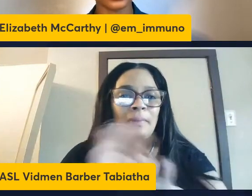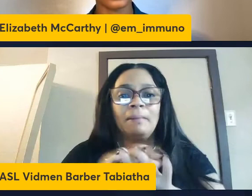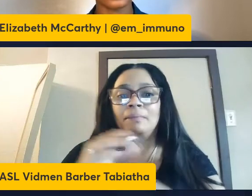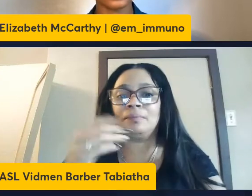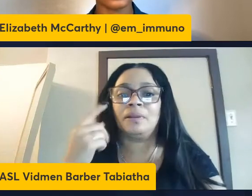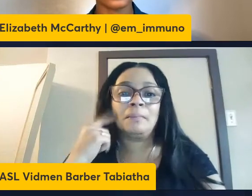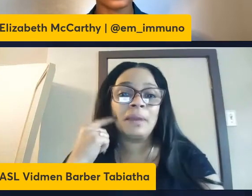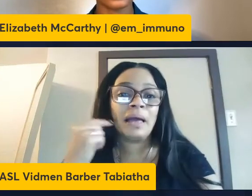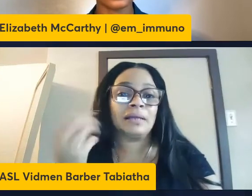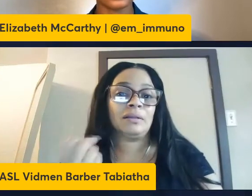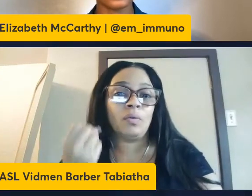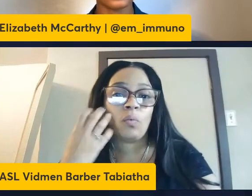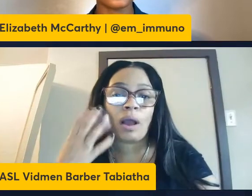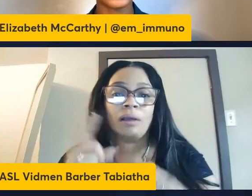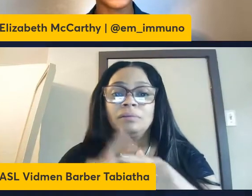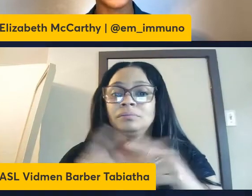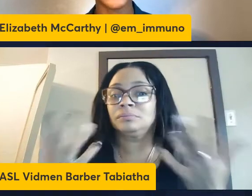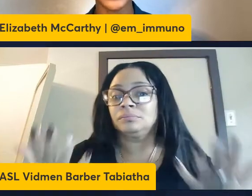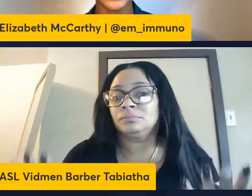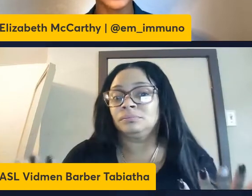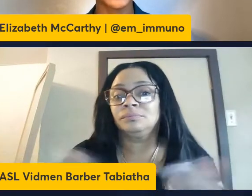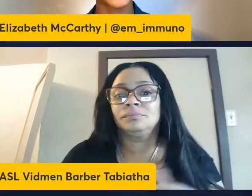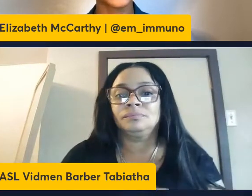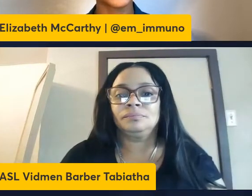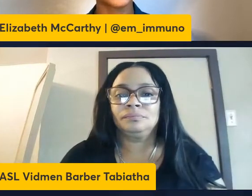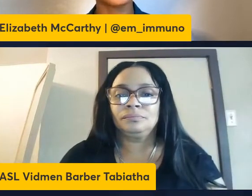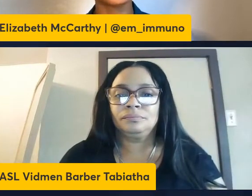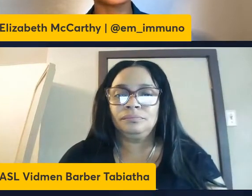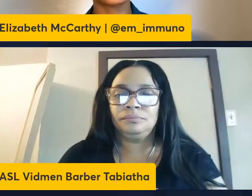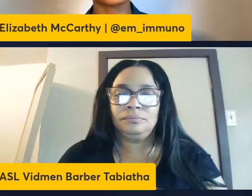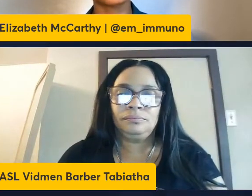you've just broken your computer and you're scared of what to do. But